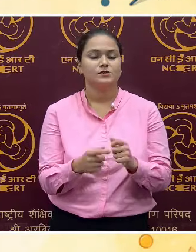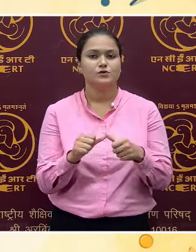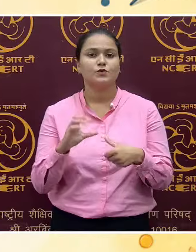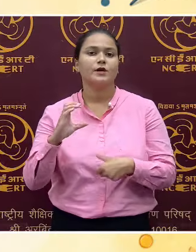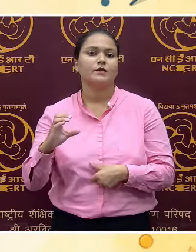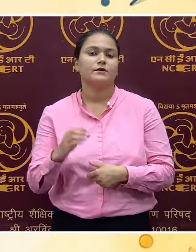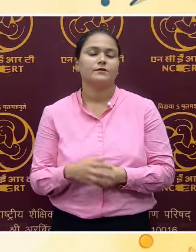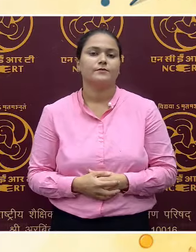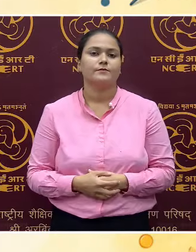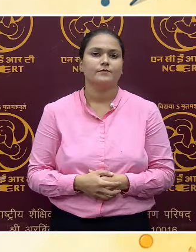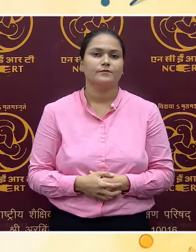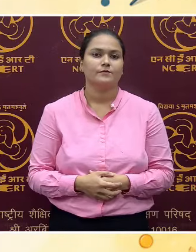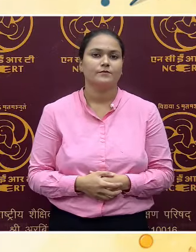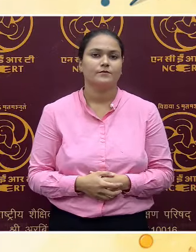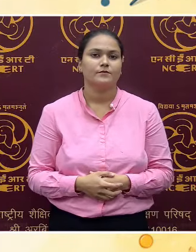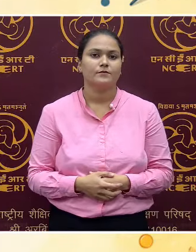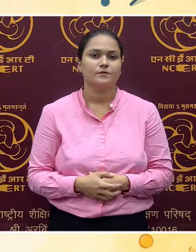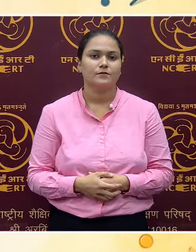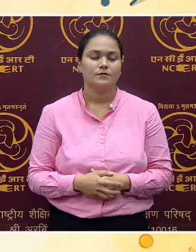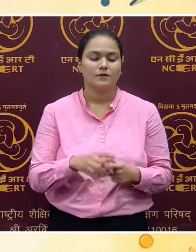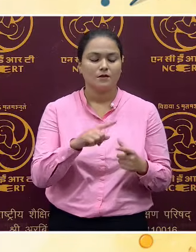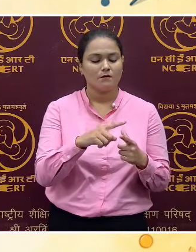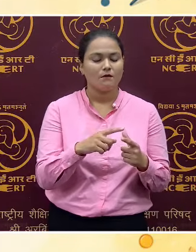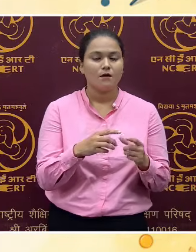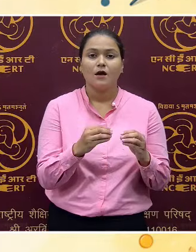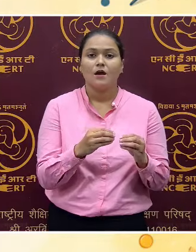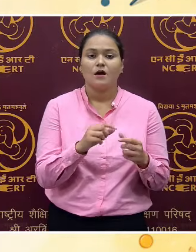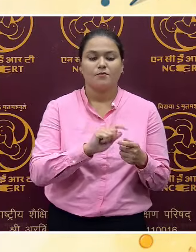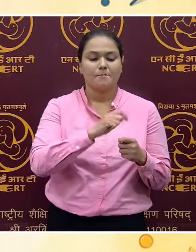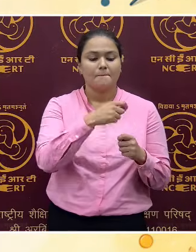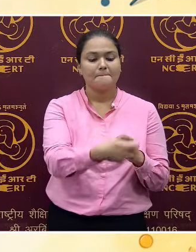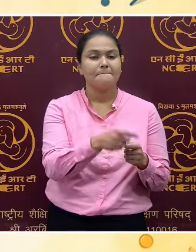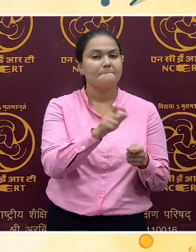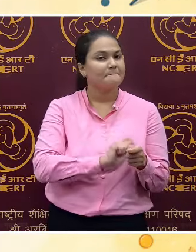A banana is eaten by George.